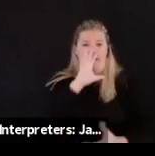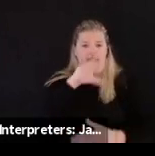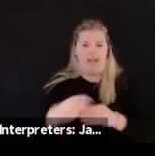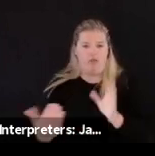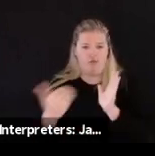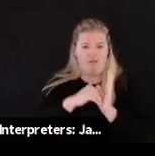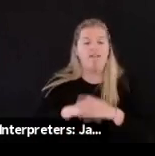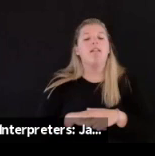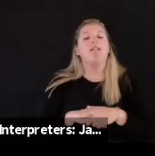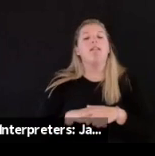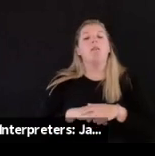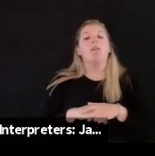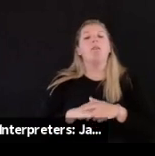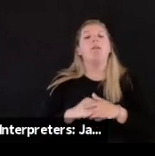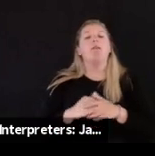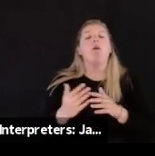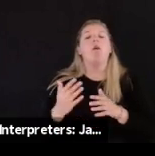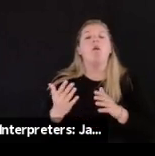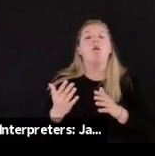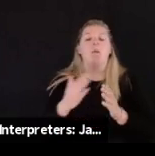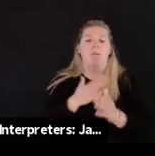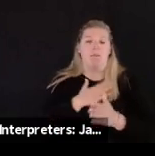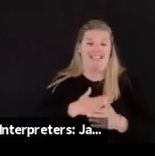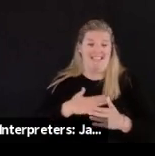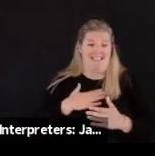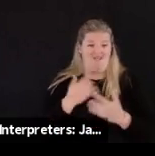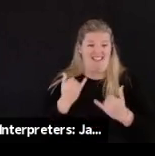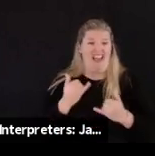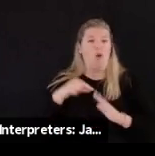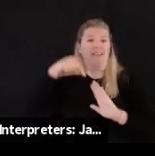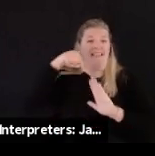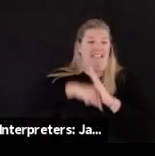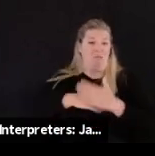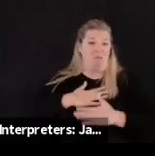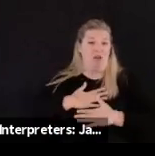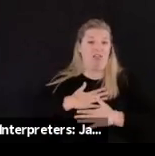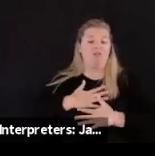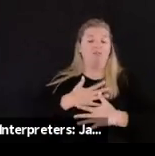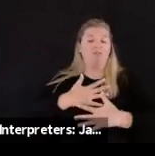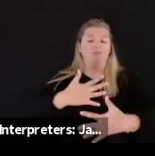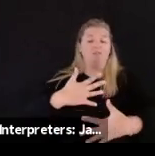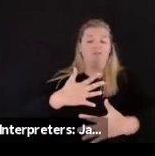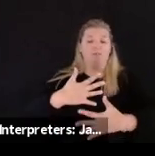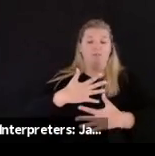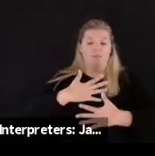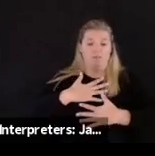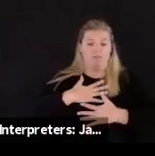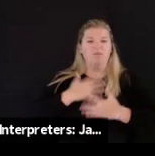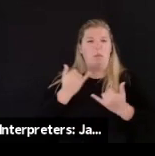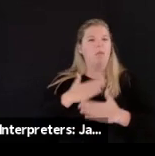ask that you take a deep breath in and a deep breath out. So let's breathe in,